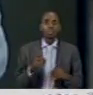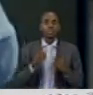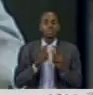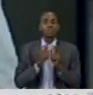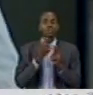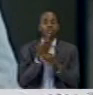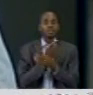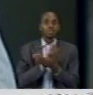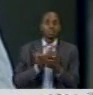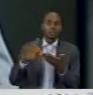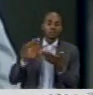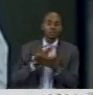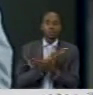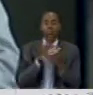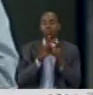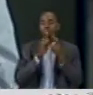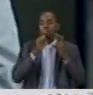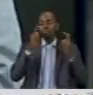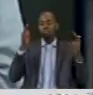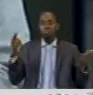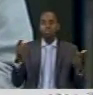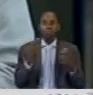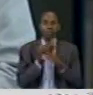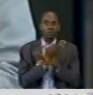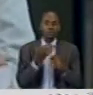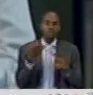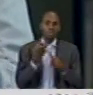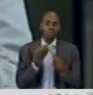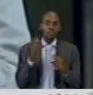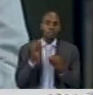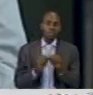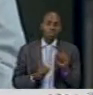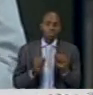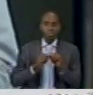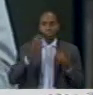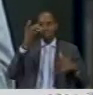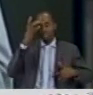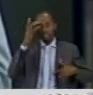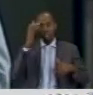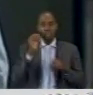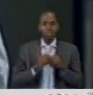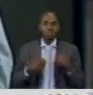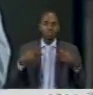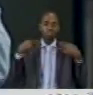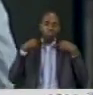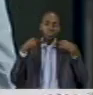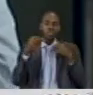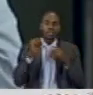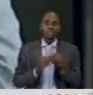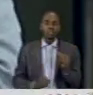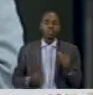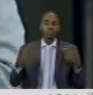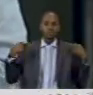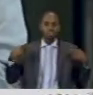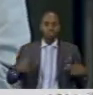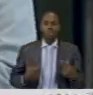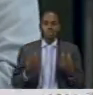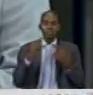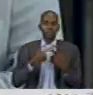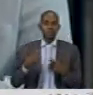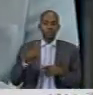freedom from every sickness every yoke every Affliction comes to you tonight